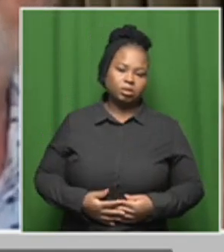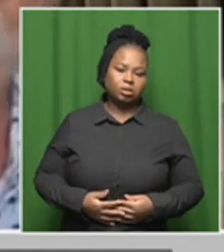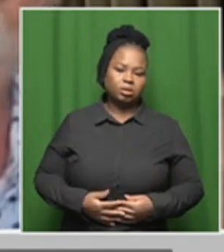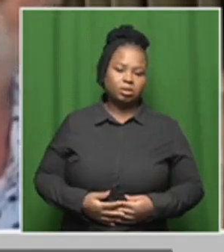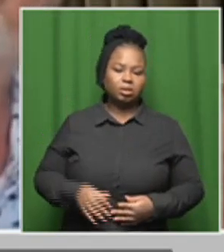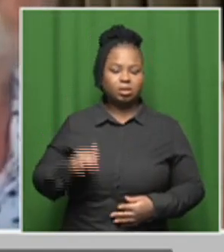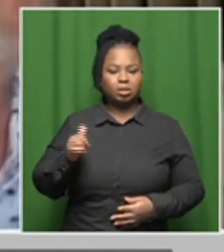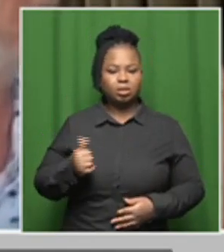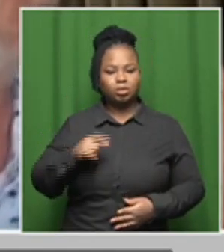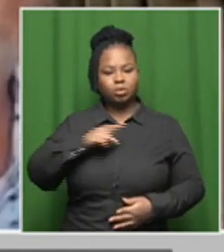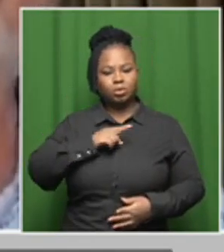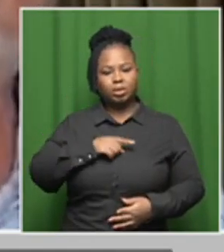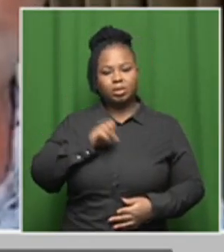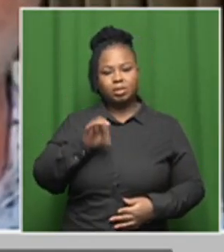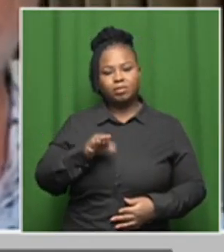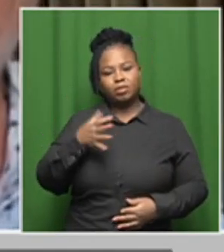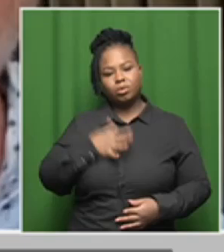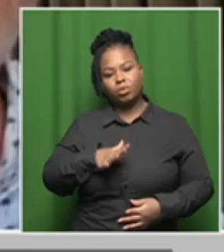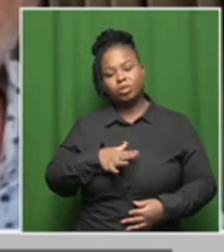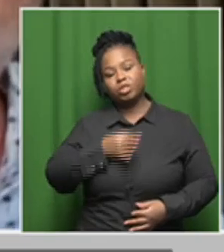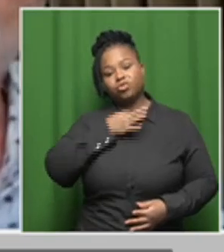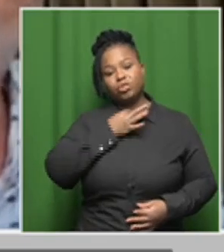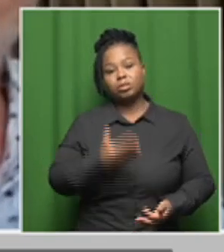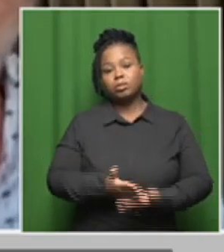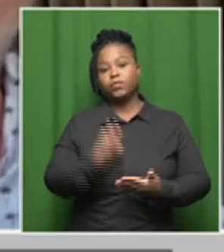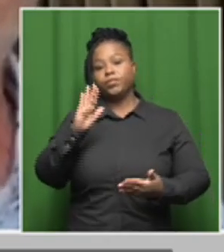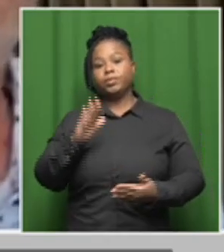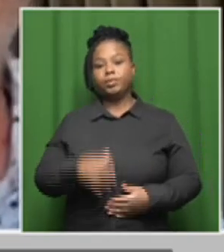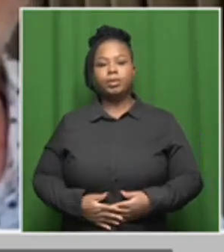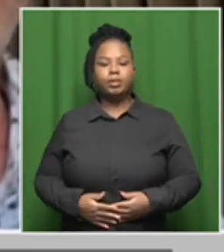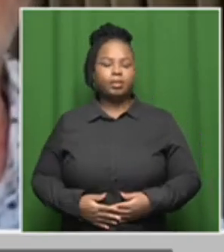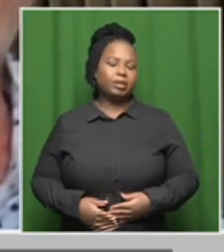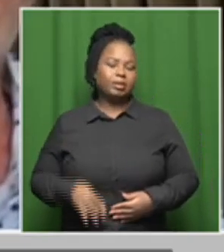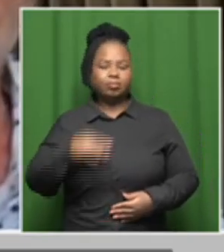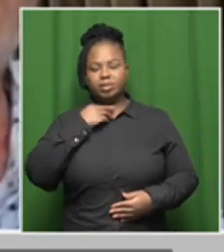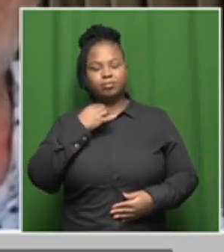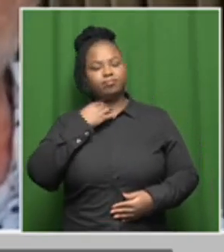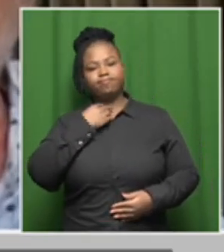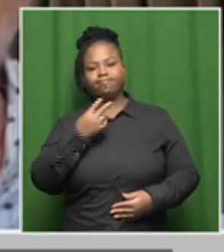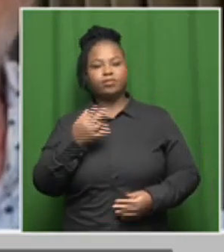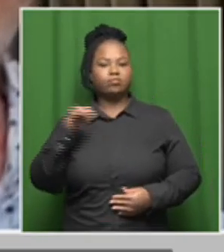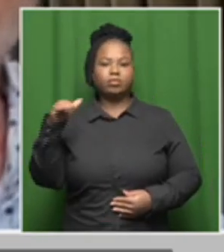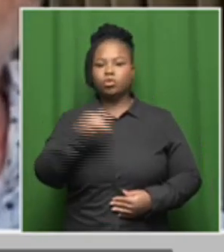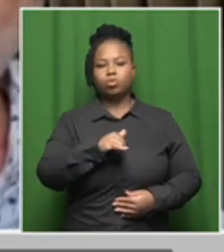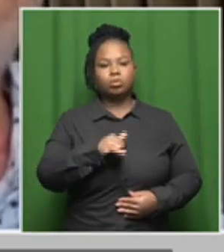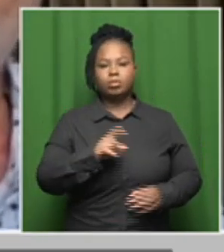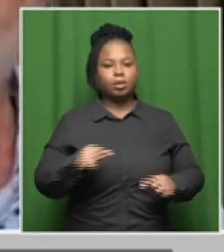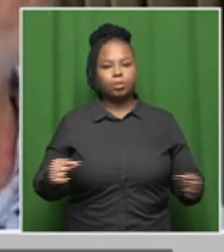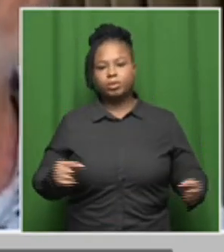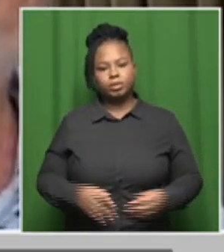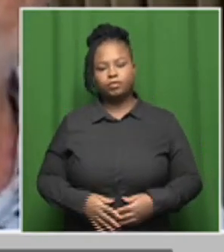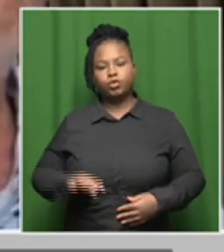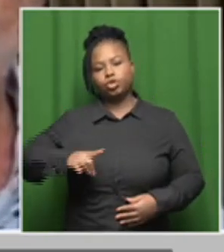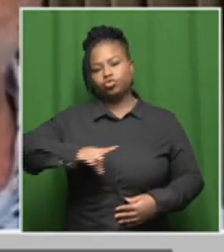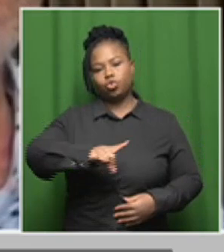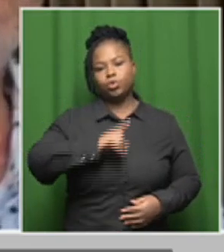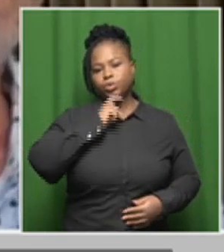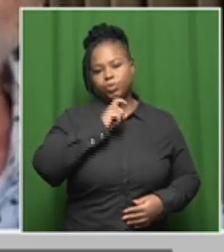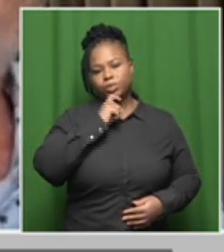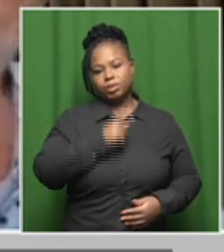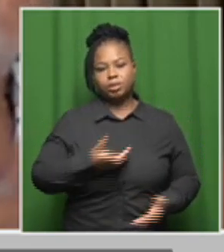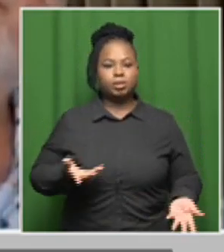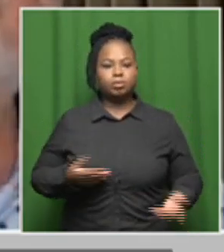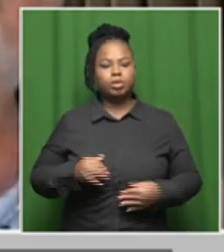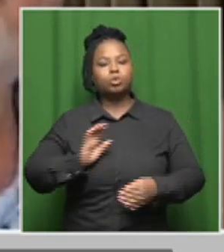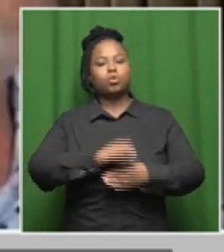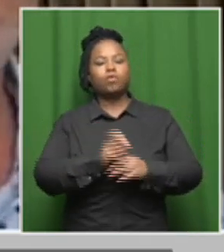if they wanted to take all the risk out of it, then no one would be able to fly a drone at all, and that would be this excessive over-regulation. So